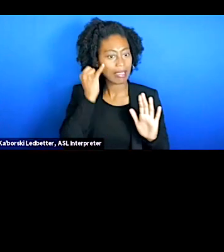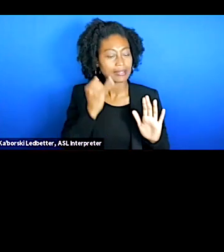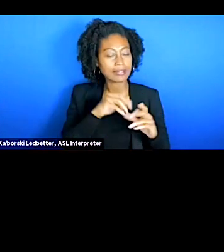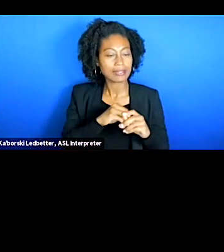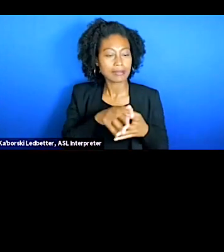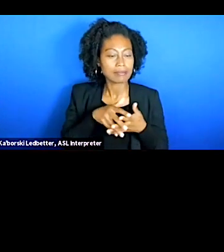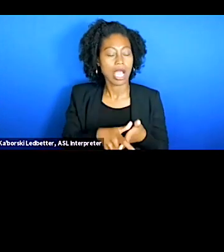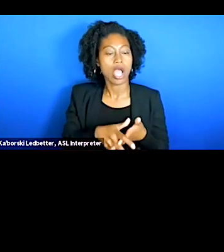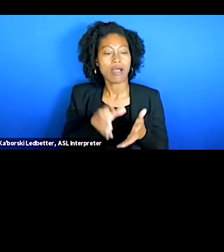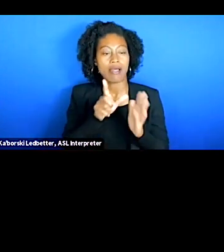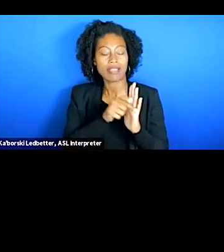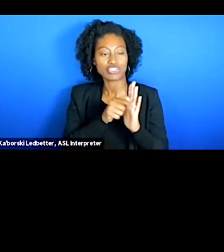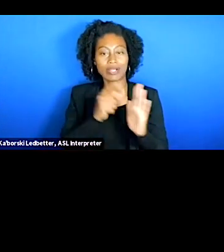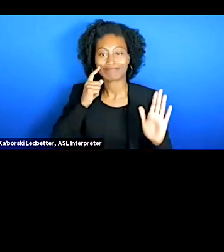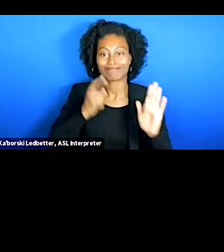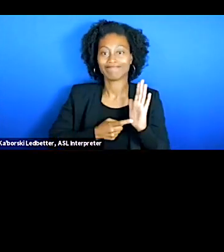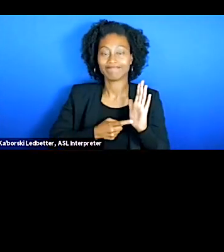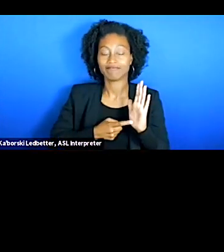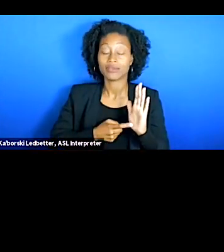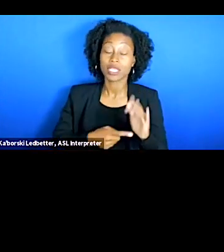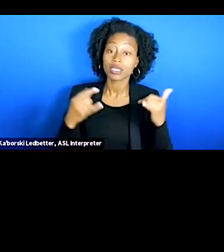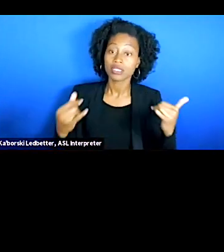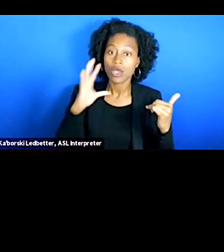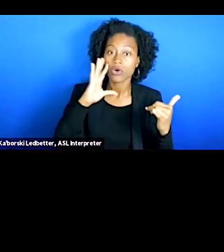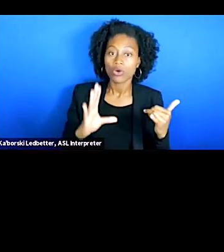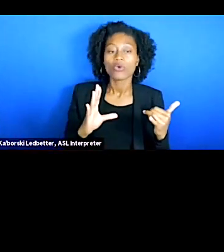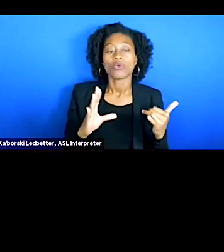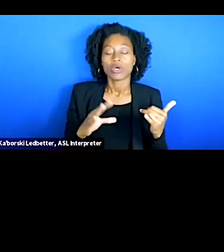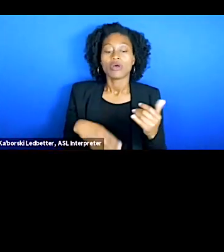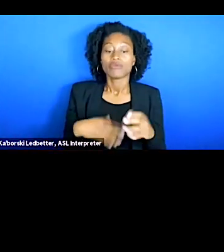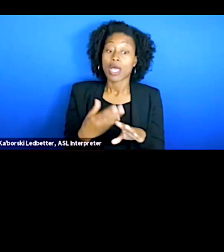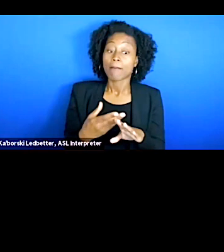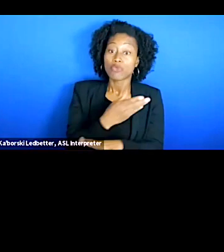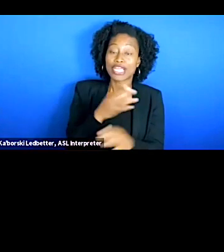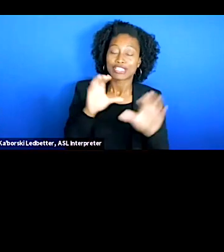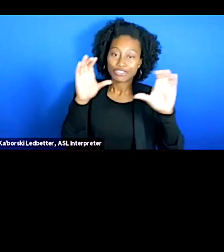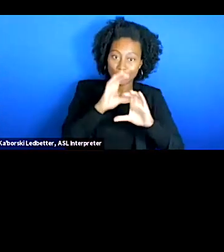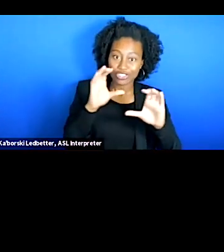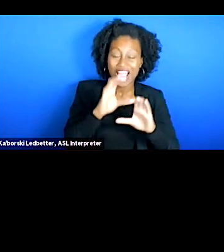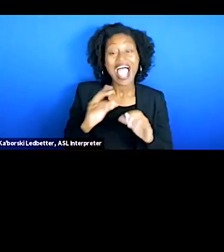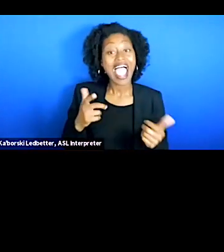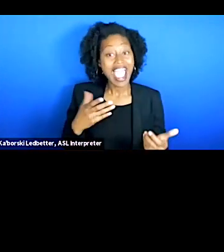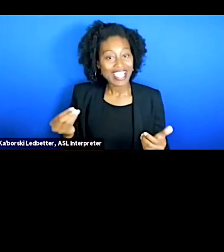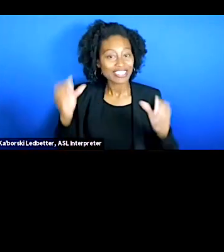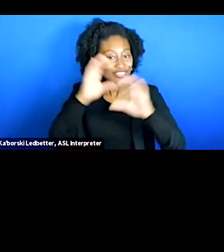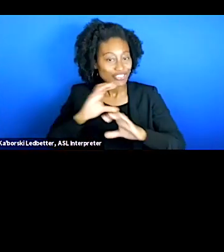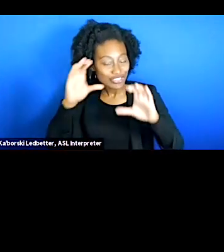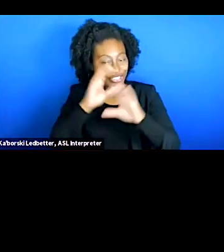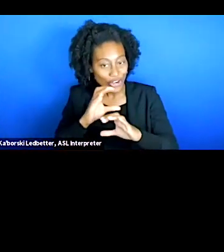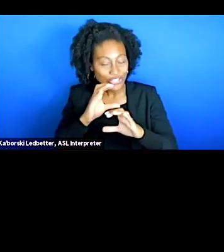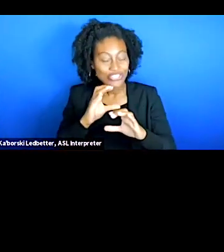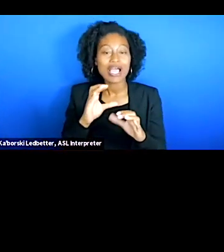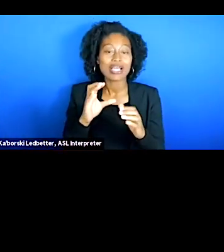In today's webinar, we will be presenting the pre-search and search and selection processes that can be used in all three of these